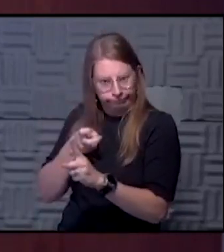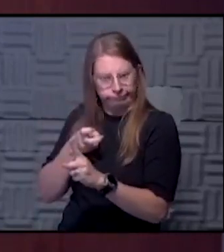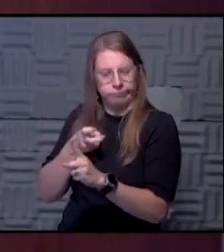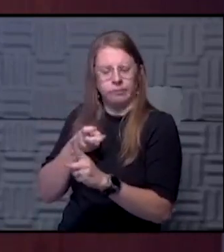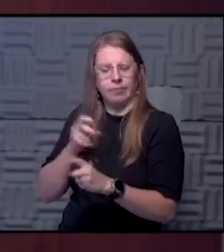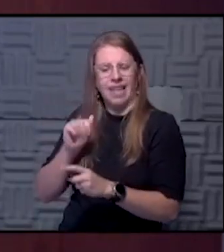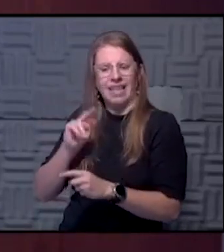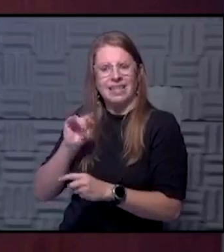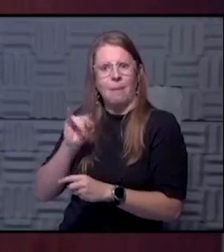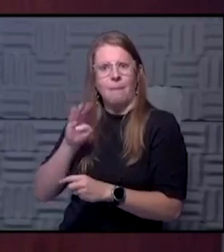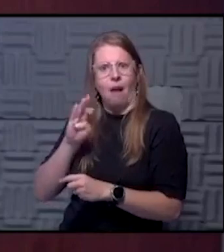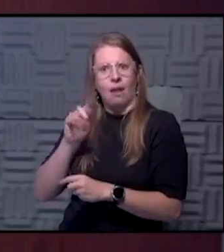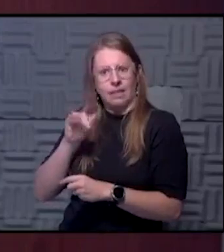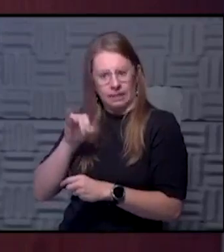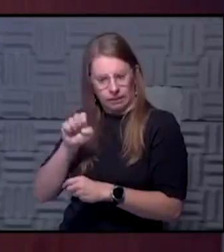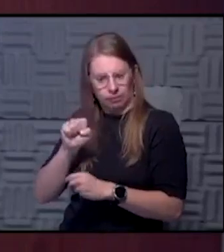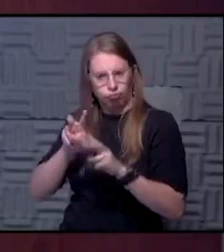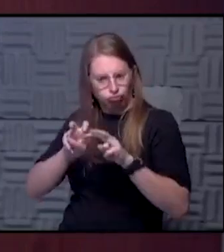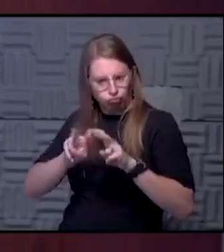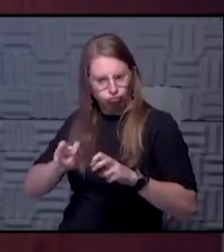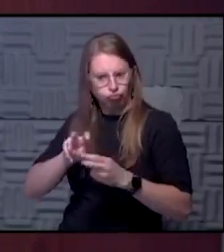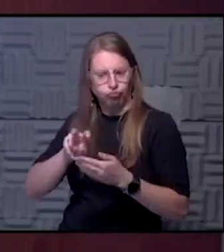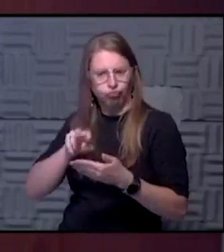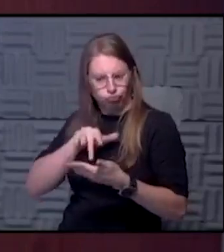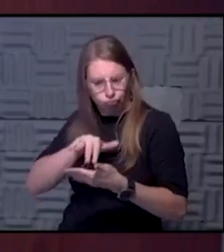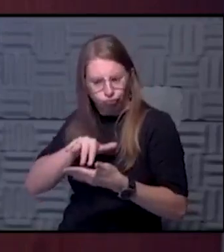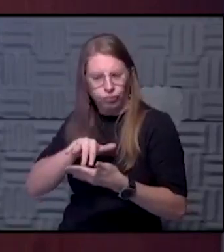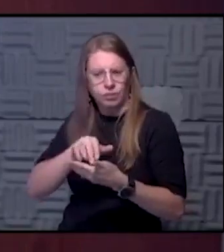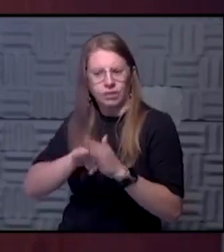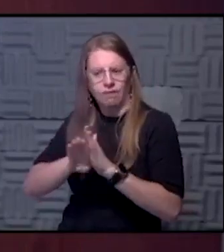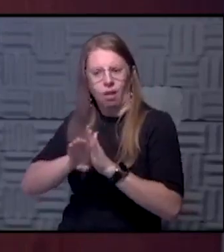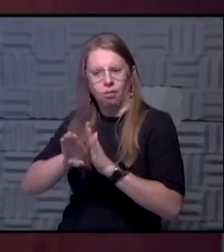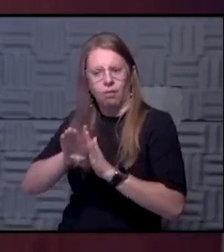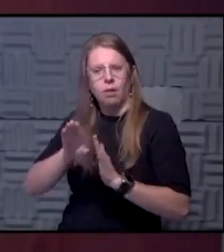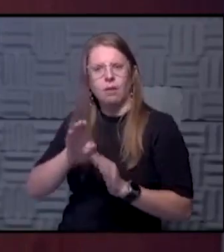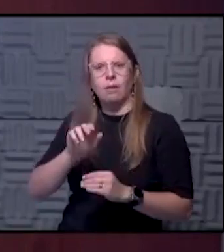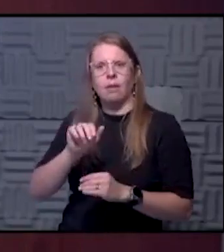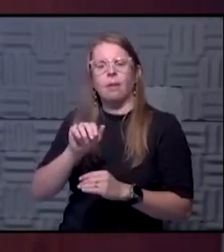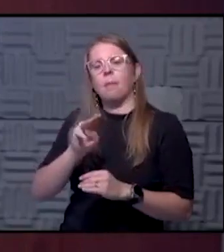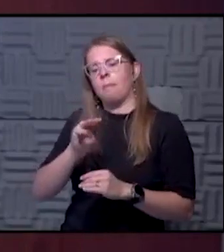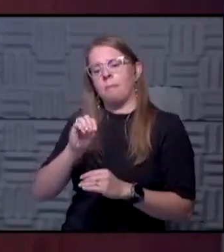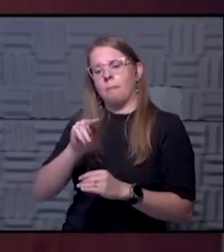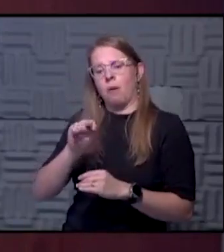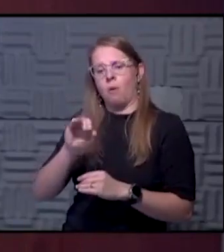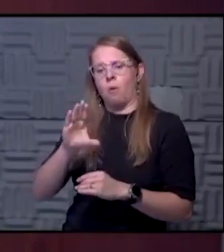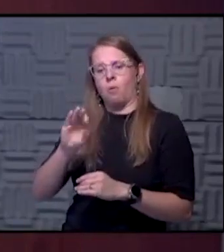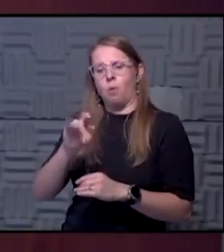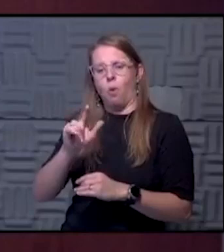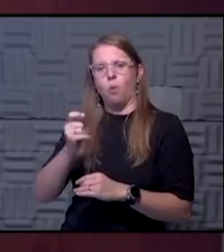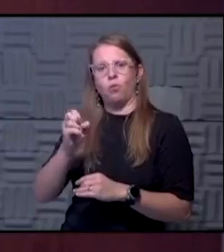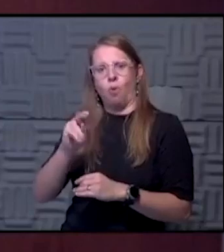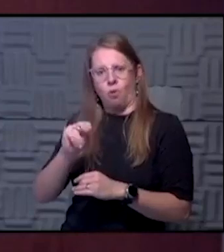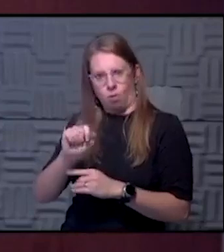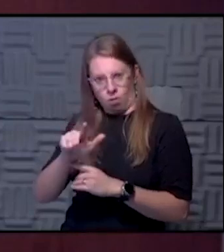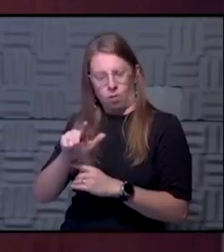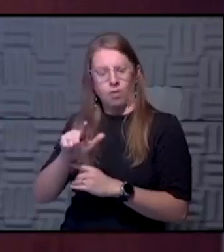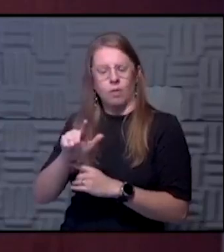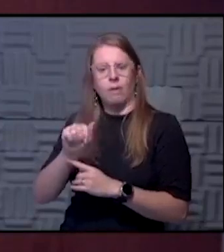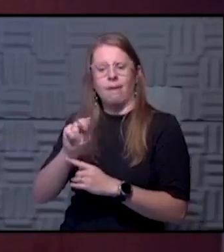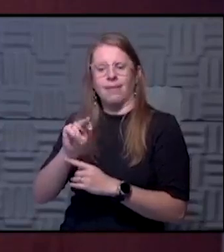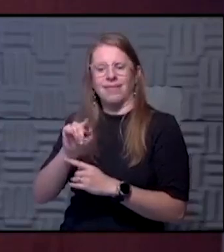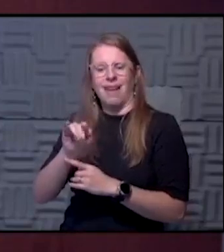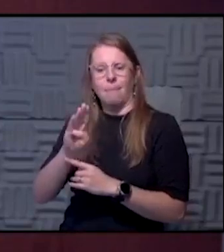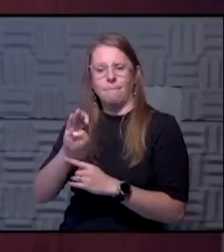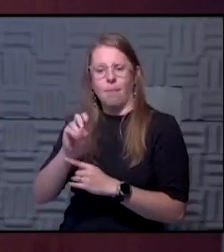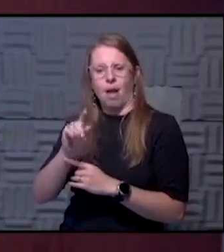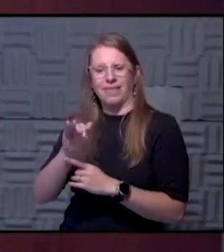those antibodies looked like and then develop these antibodies, these monoclonal antibodies, which are very pure antibodies specific to